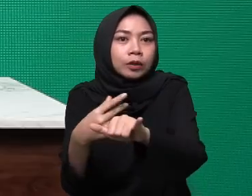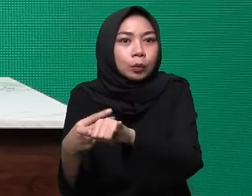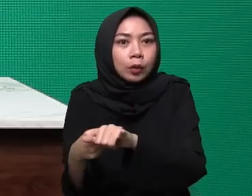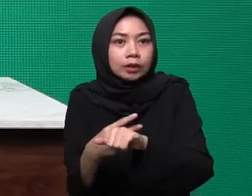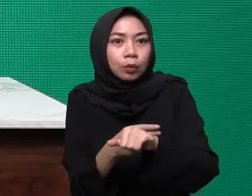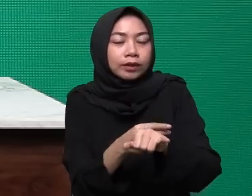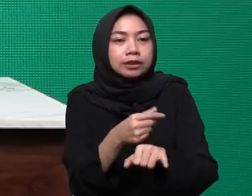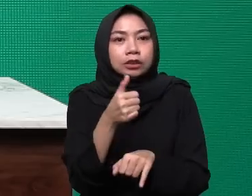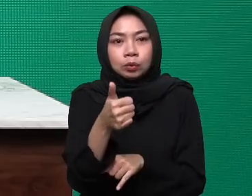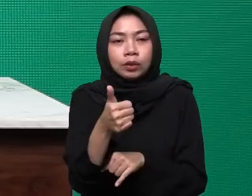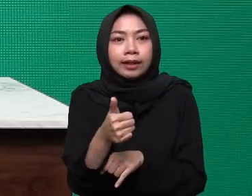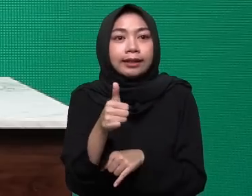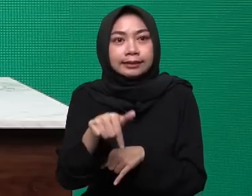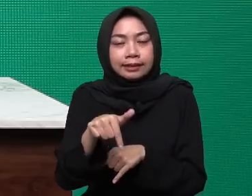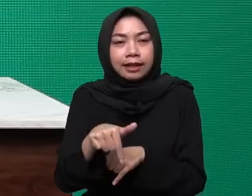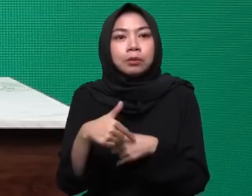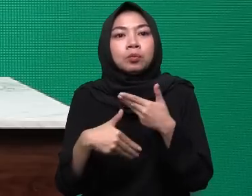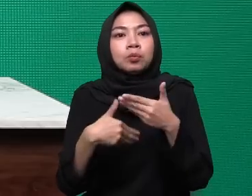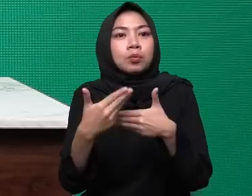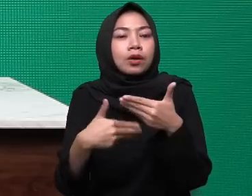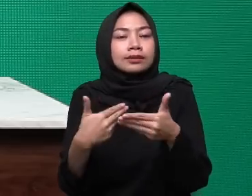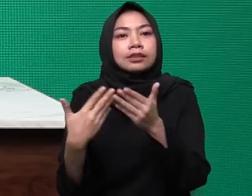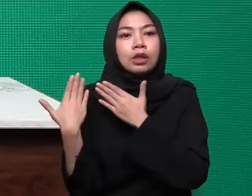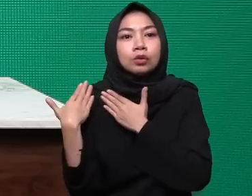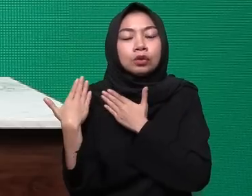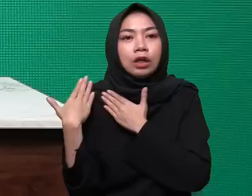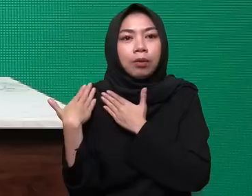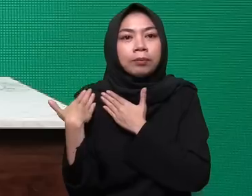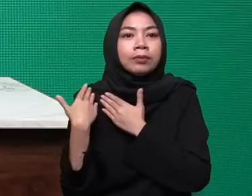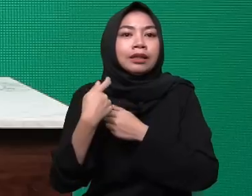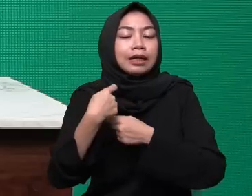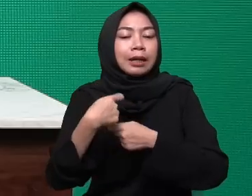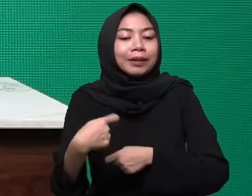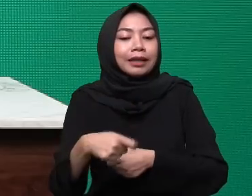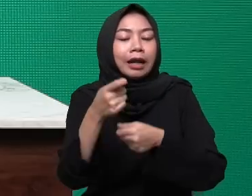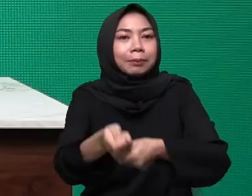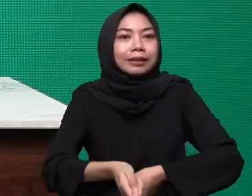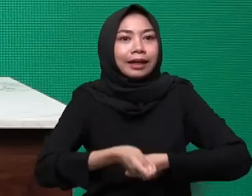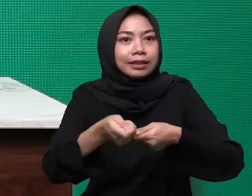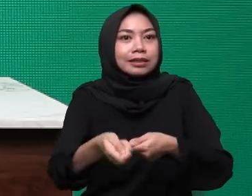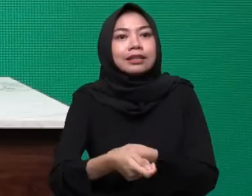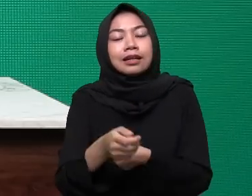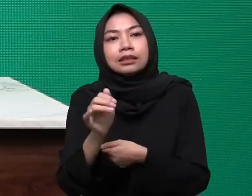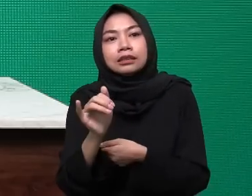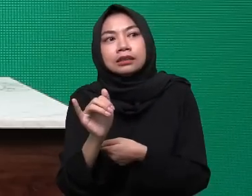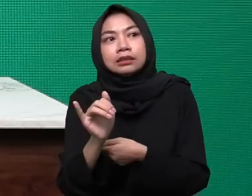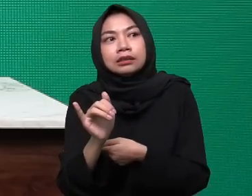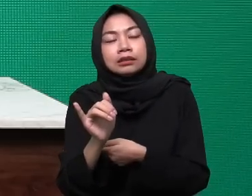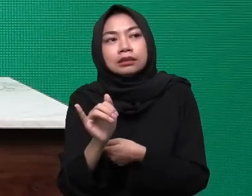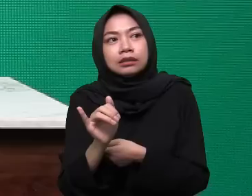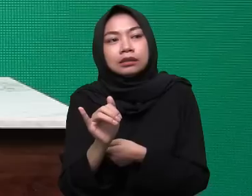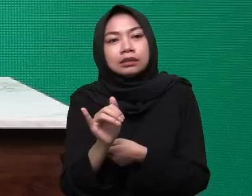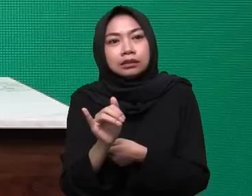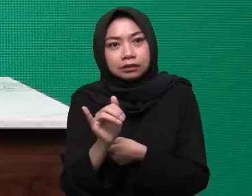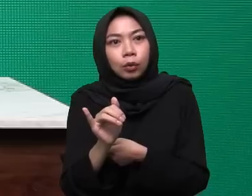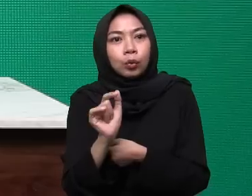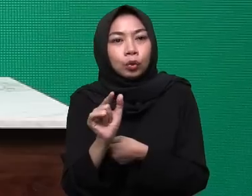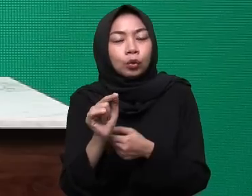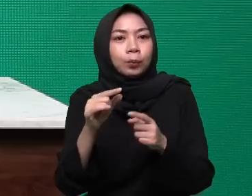the process are being handled by Ministry of Agriculture and also Taskforce for FMD